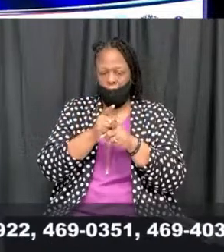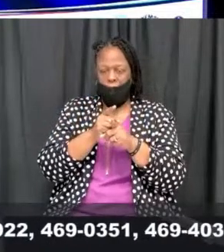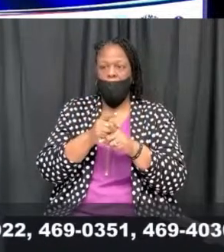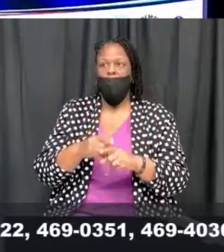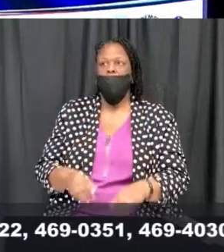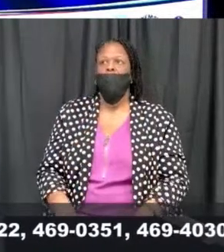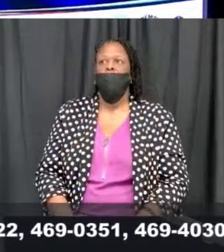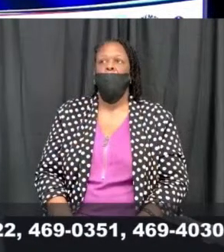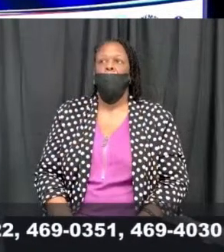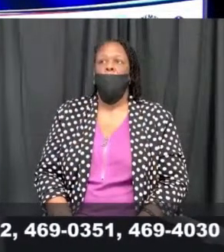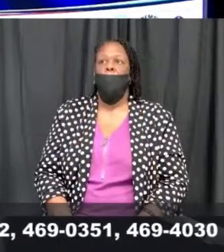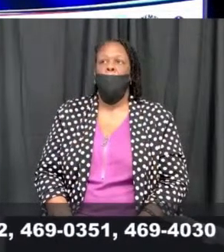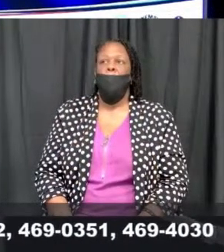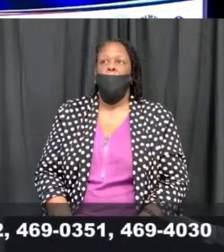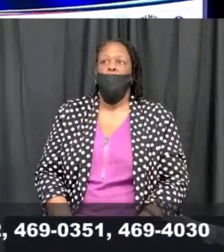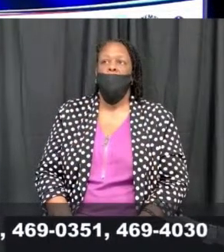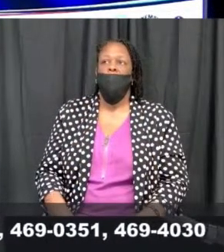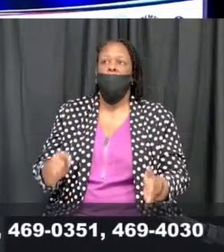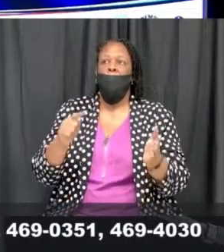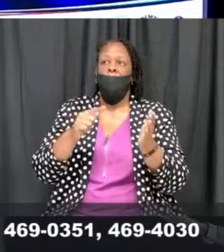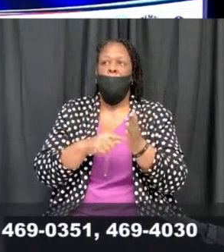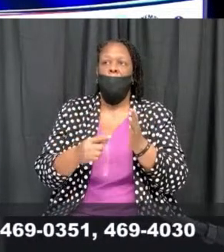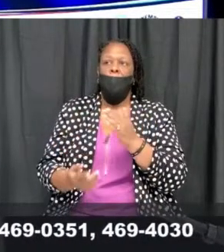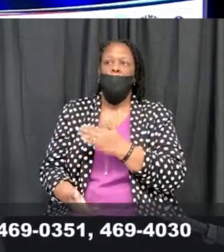this morning I was